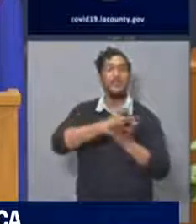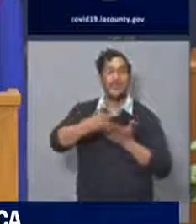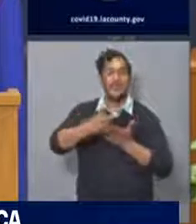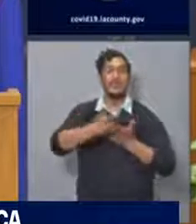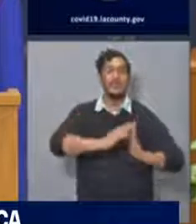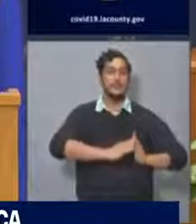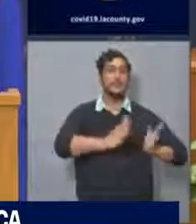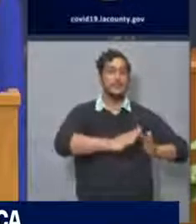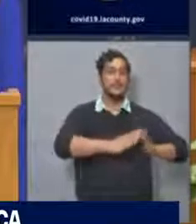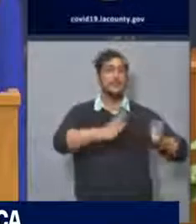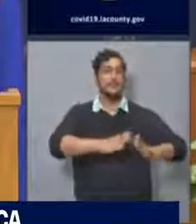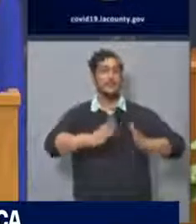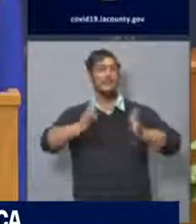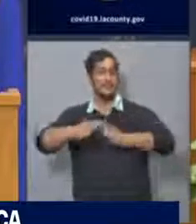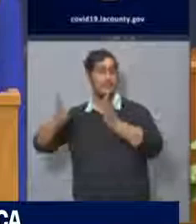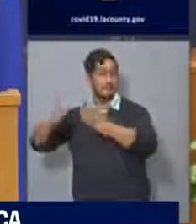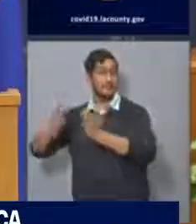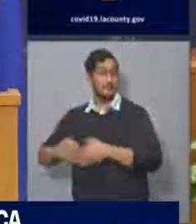weeks.